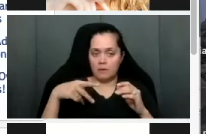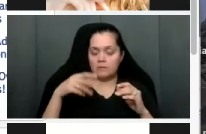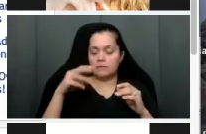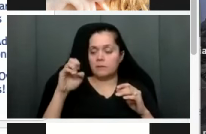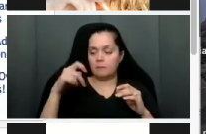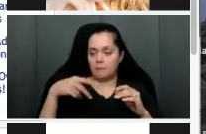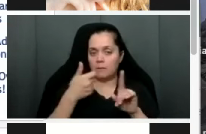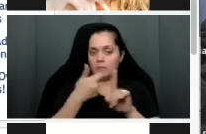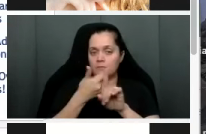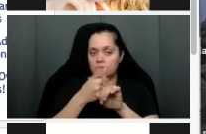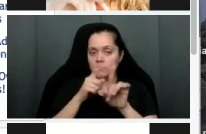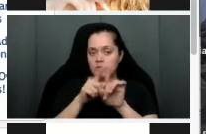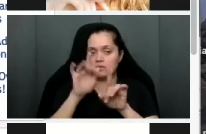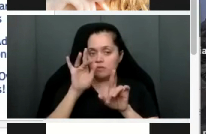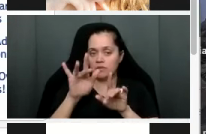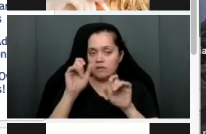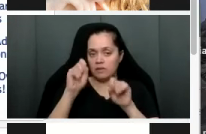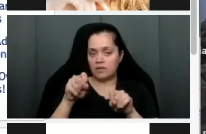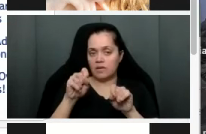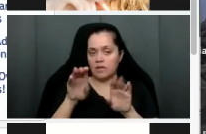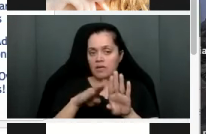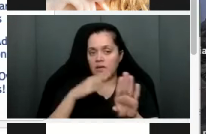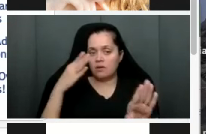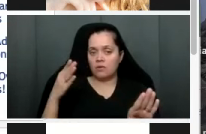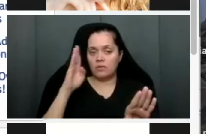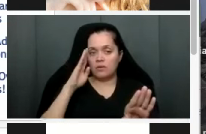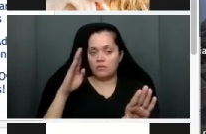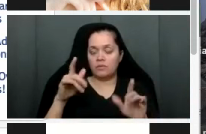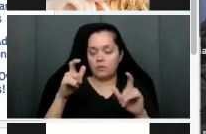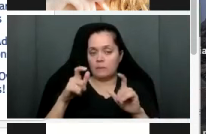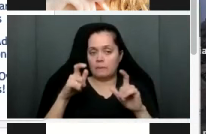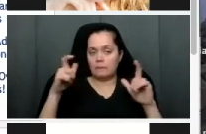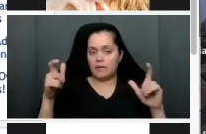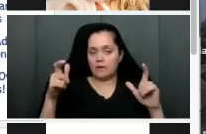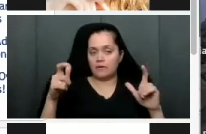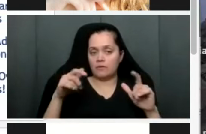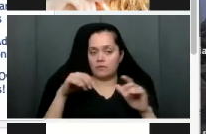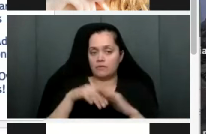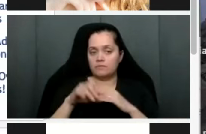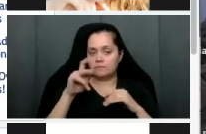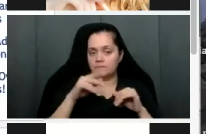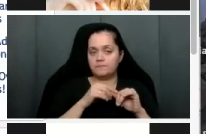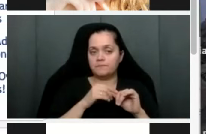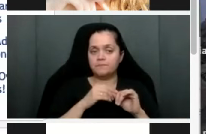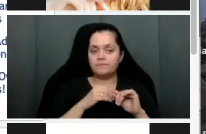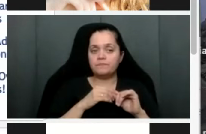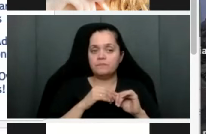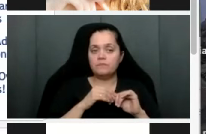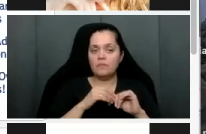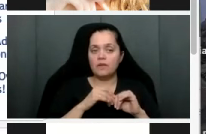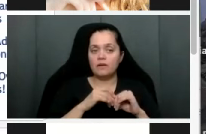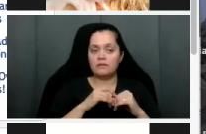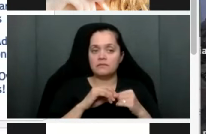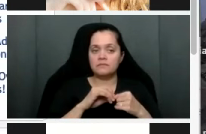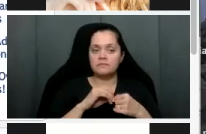are also clickable, so it opens bigger in the screen, so you get a much better